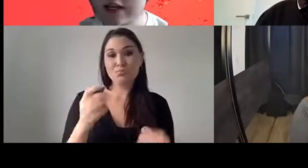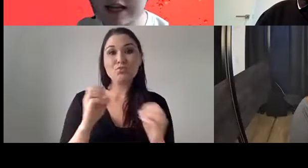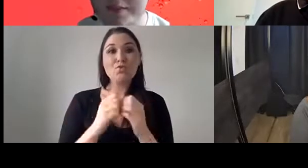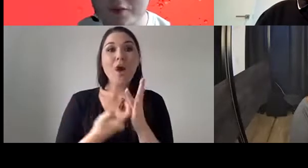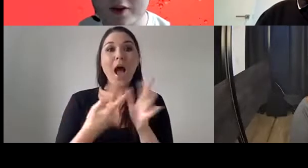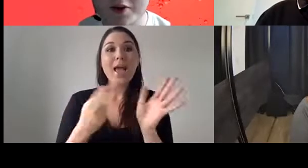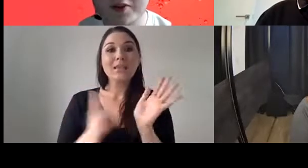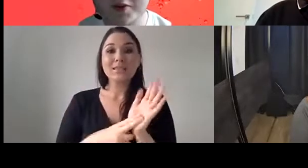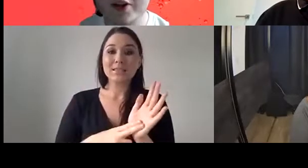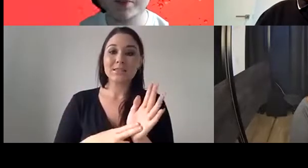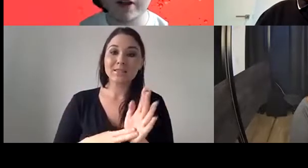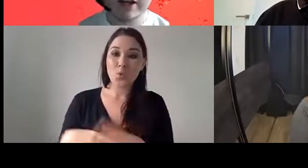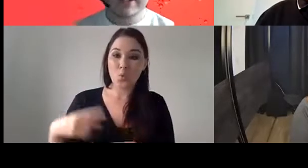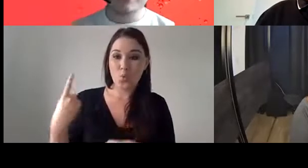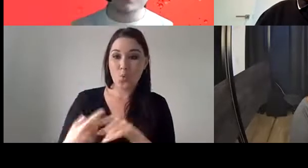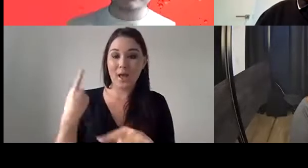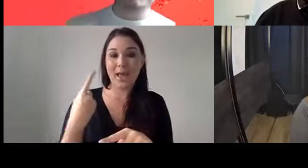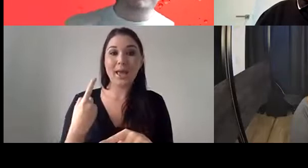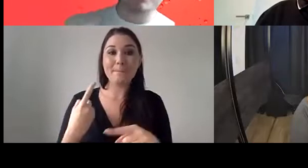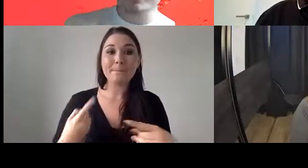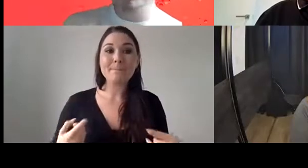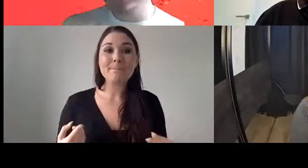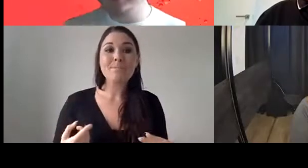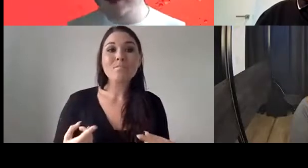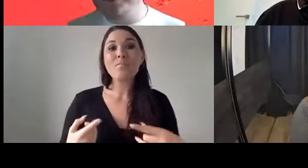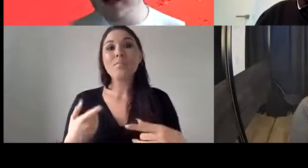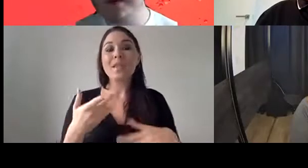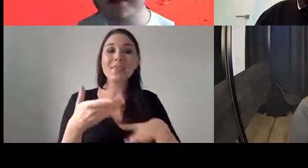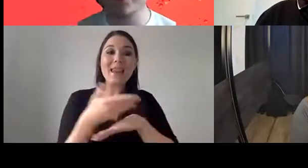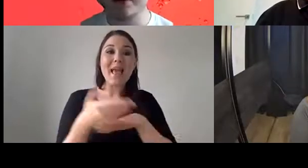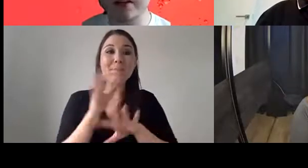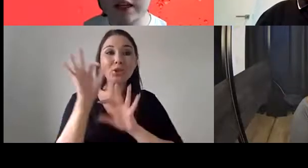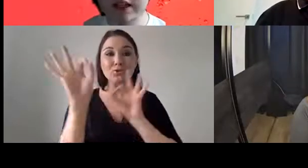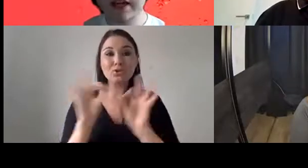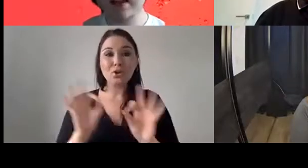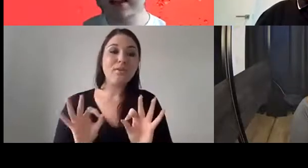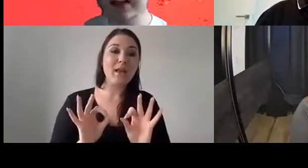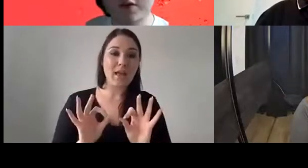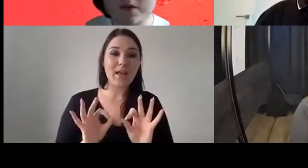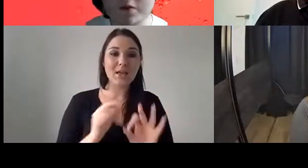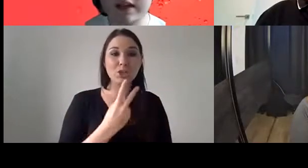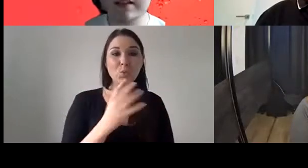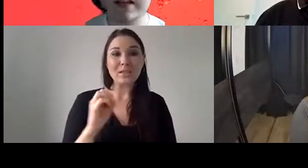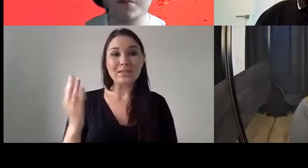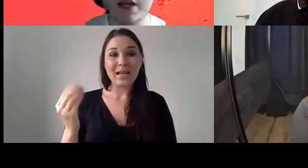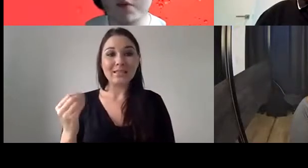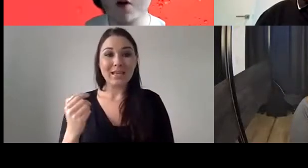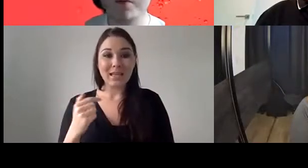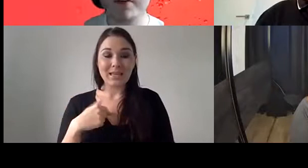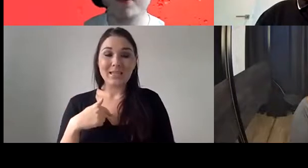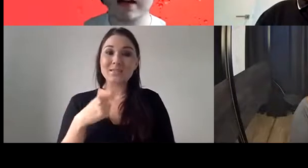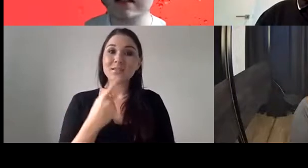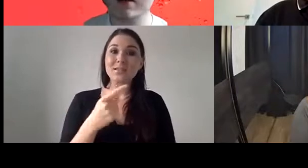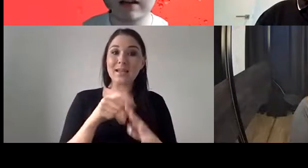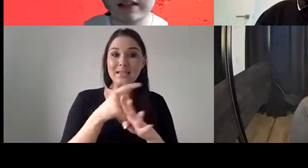So a quick stat before I go to the question, but so the Labour Force Survey, the LFS in 2019, their data revealed that disabled people were